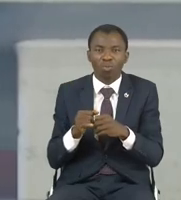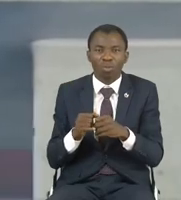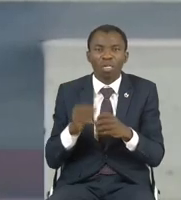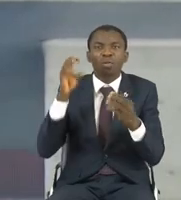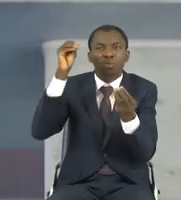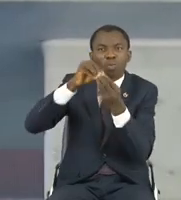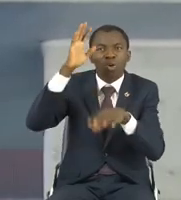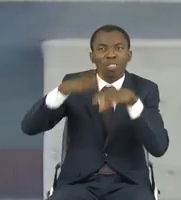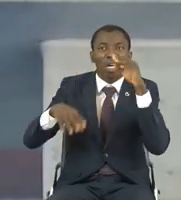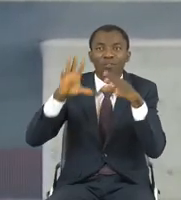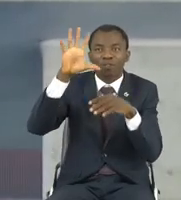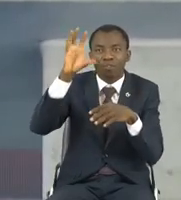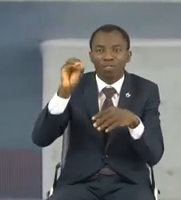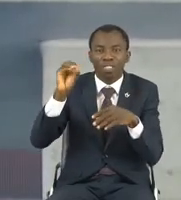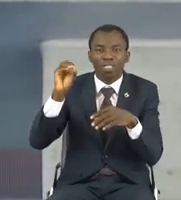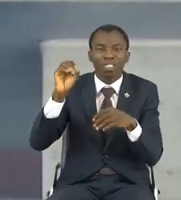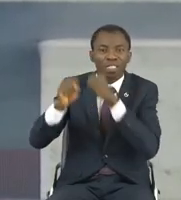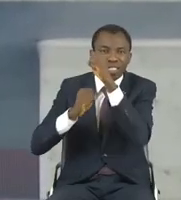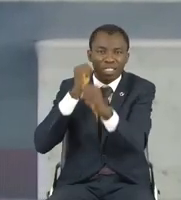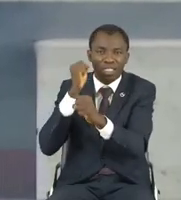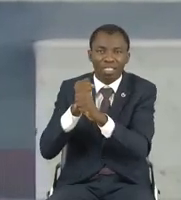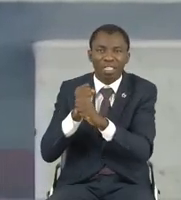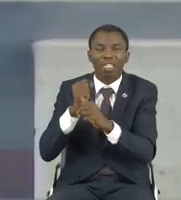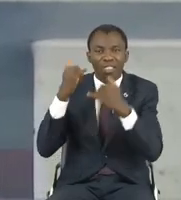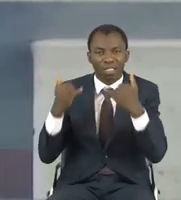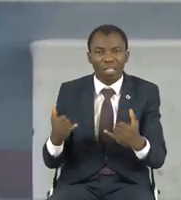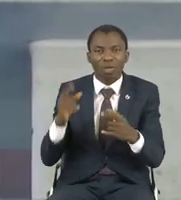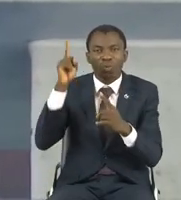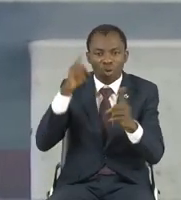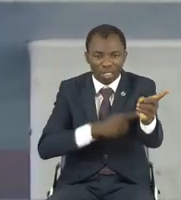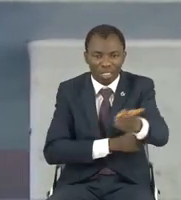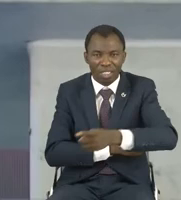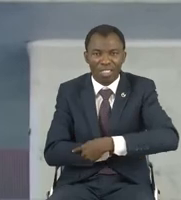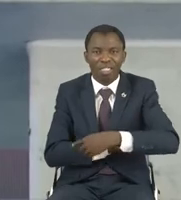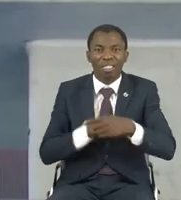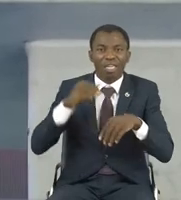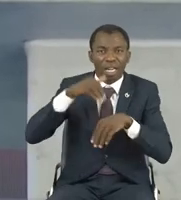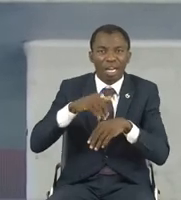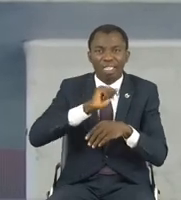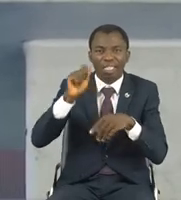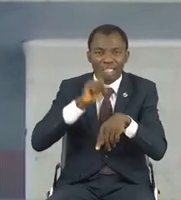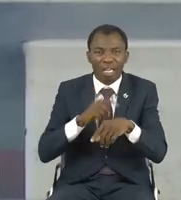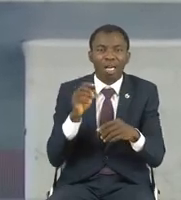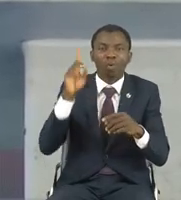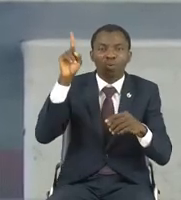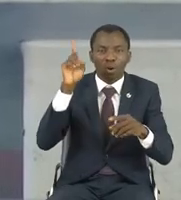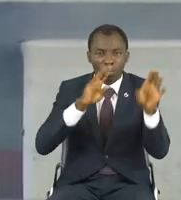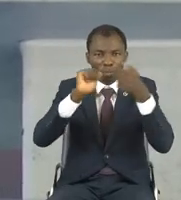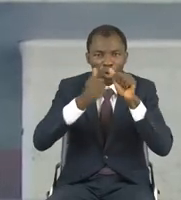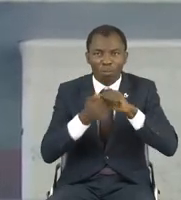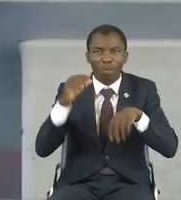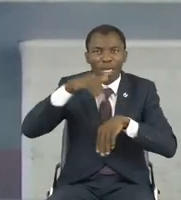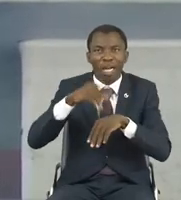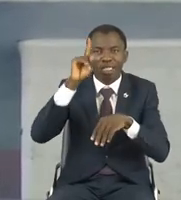years now, one day at a time, one problem at a time, one persecution at